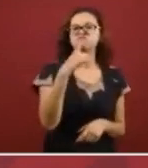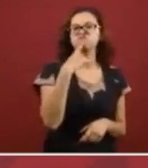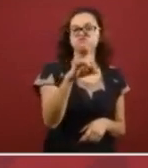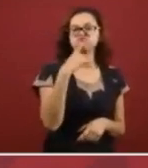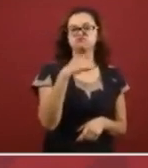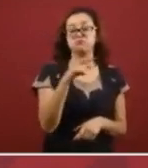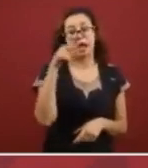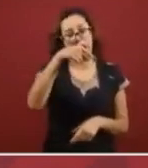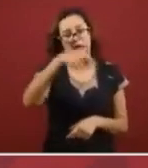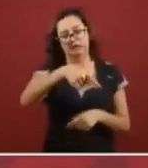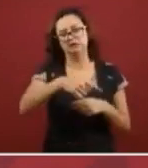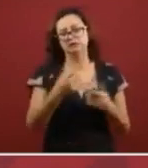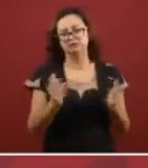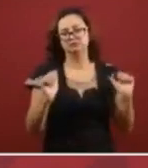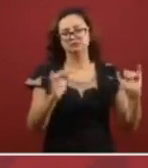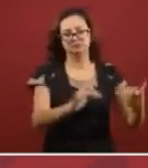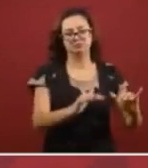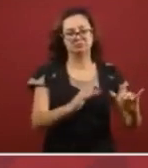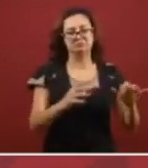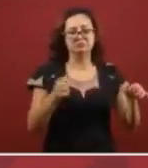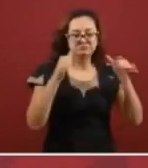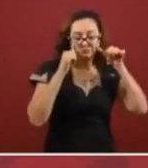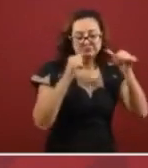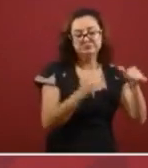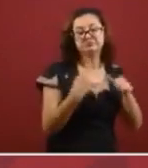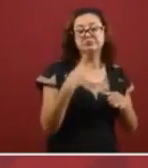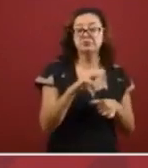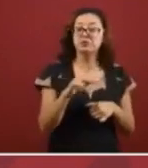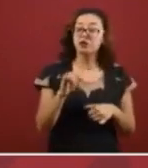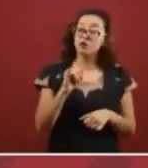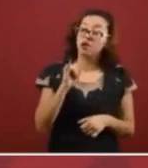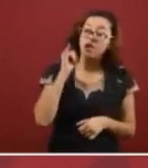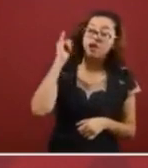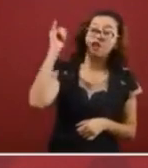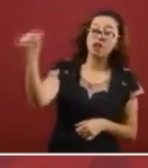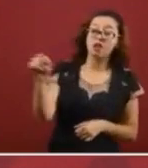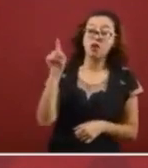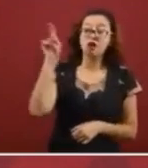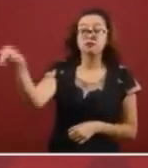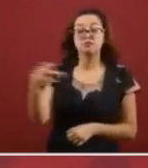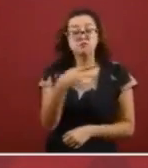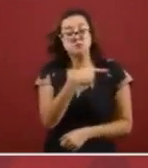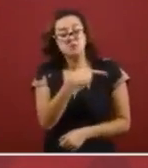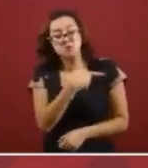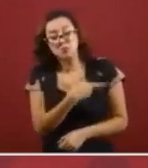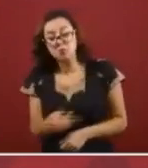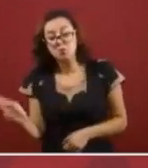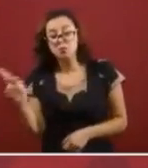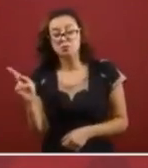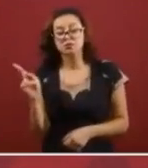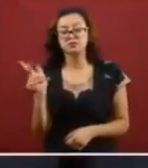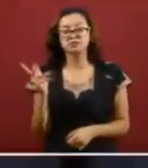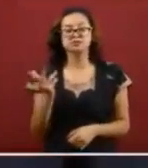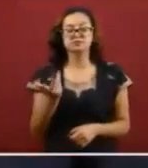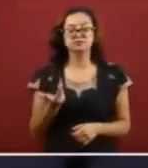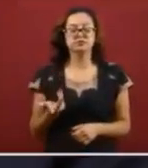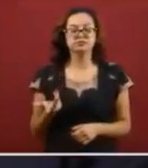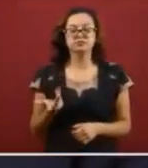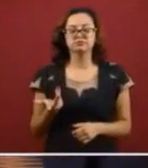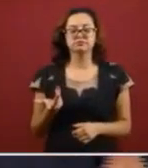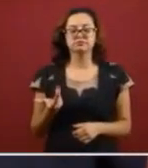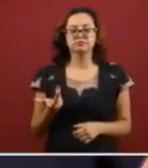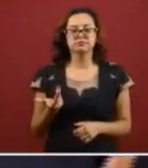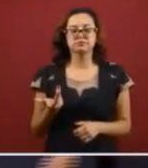more possibilities of people to complain. En las zonas pobres, but in the poorest areas,